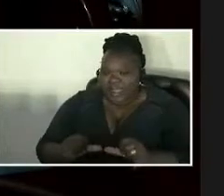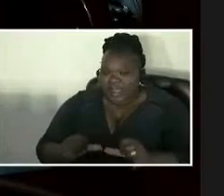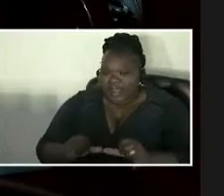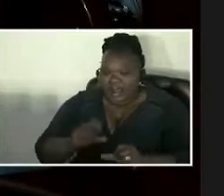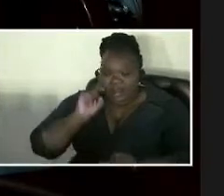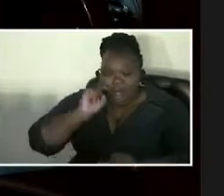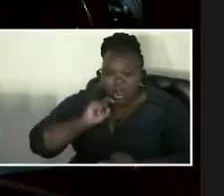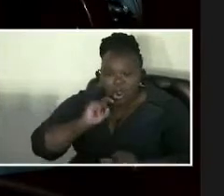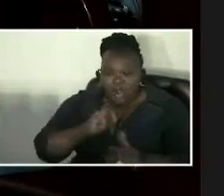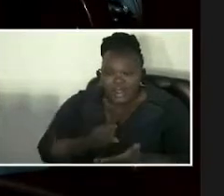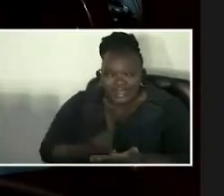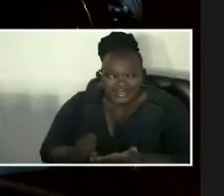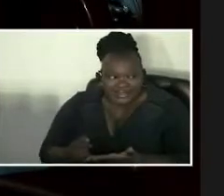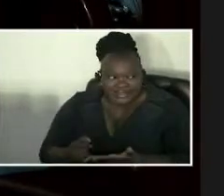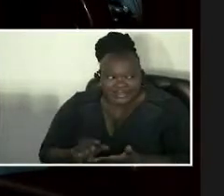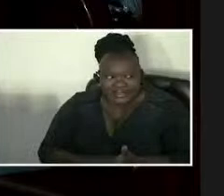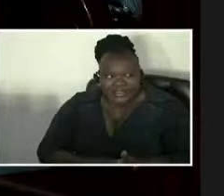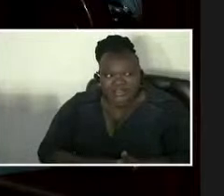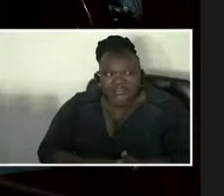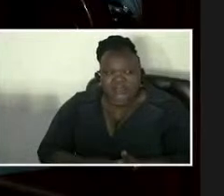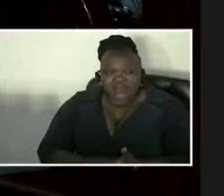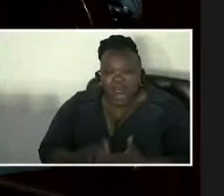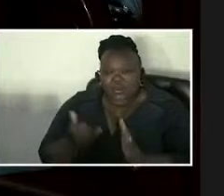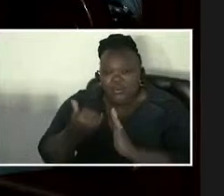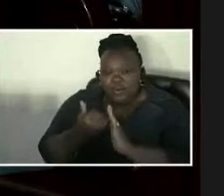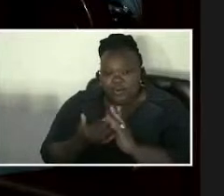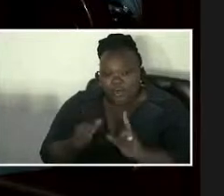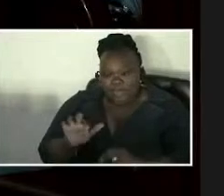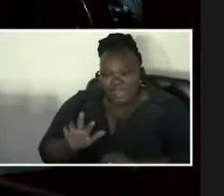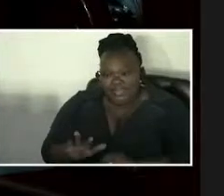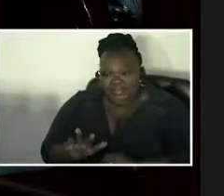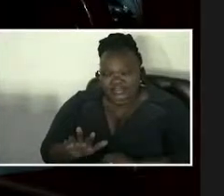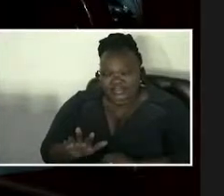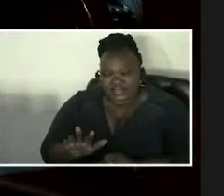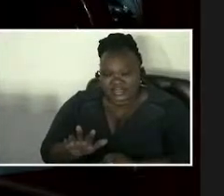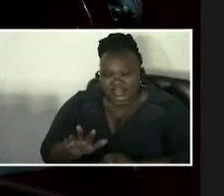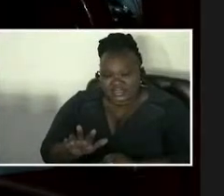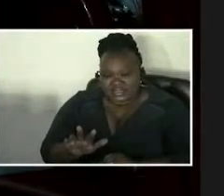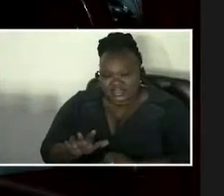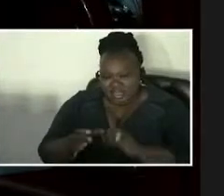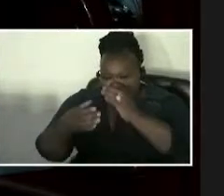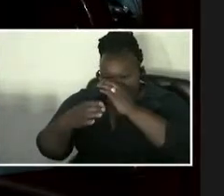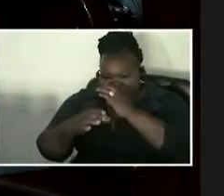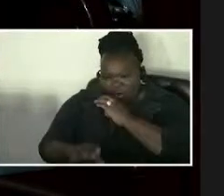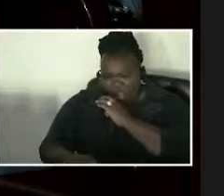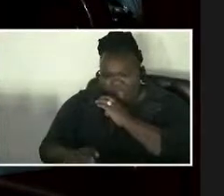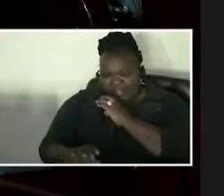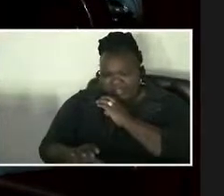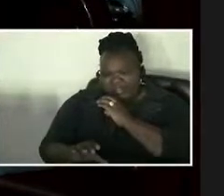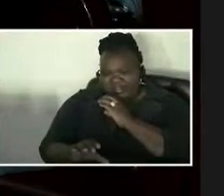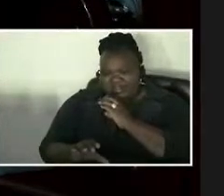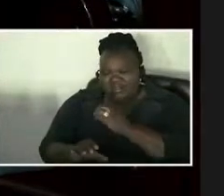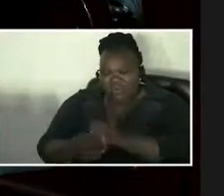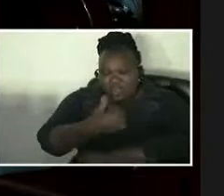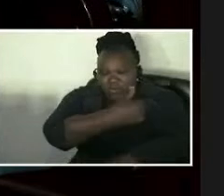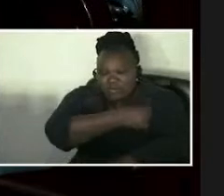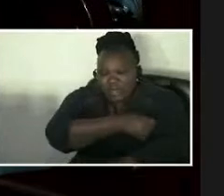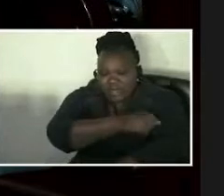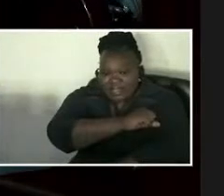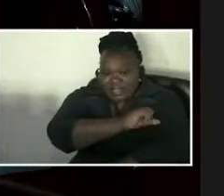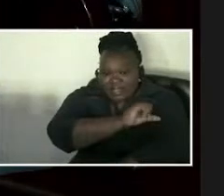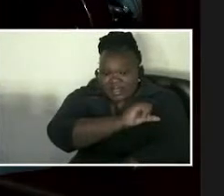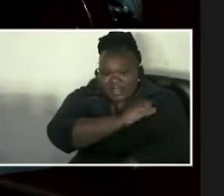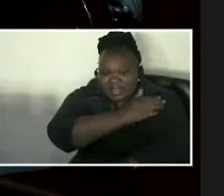them on program 8 that focuses on health facilities management